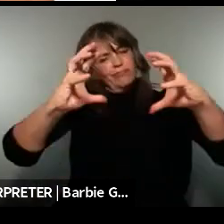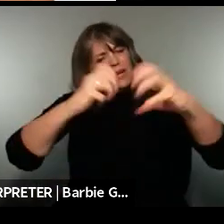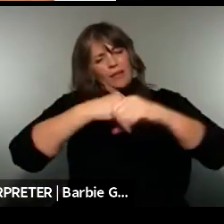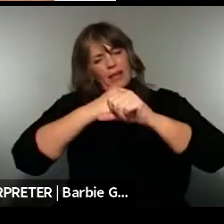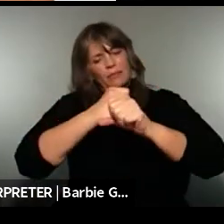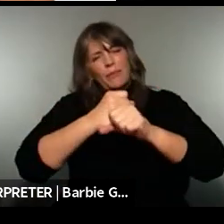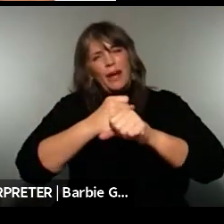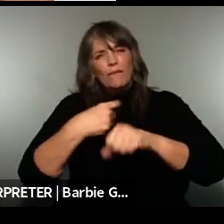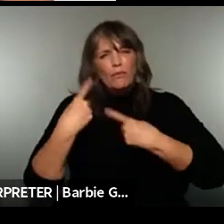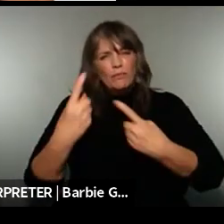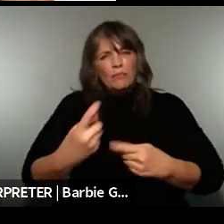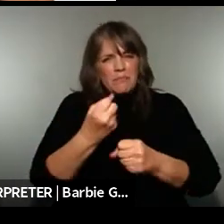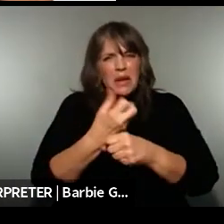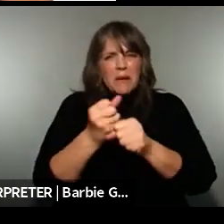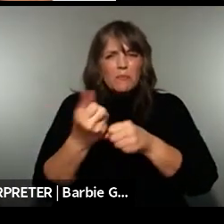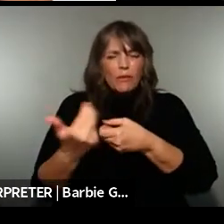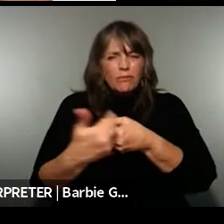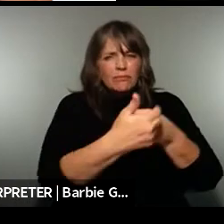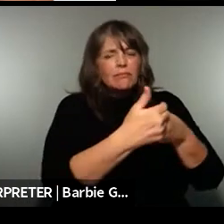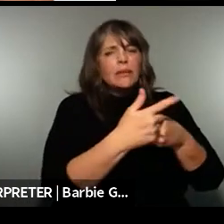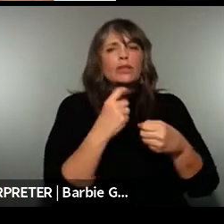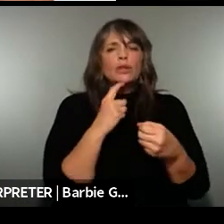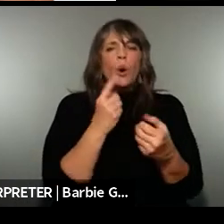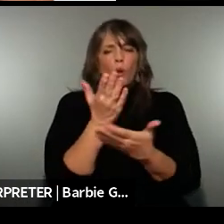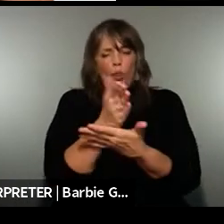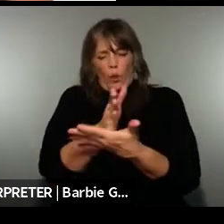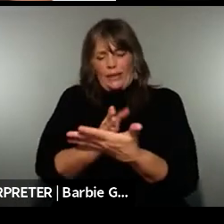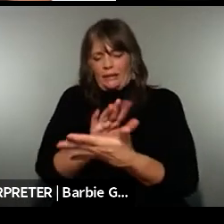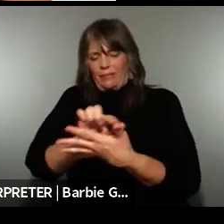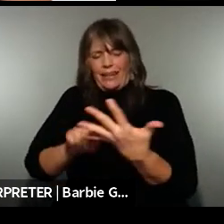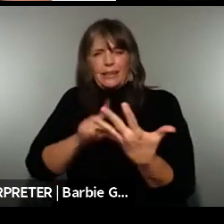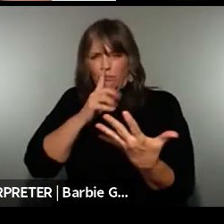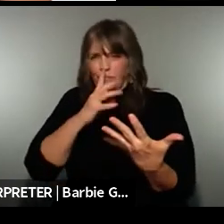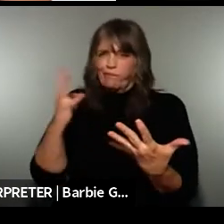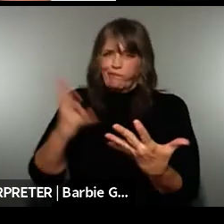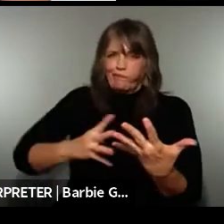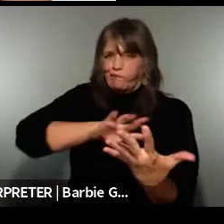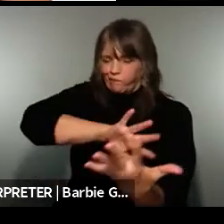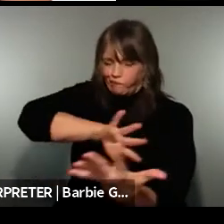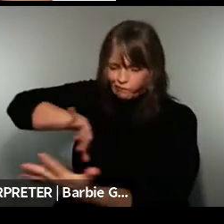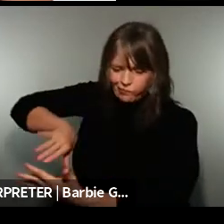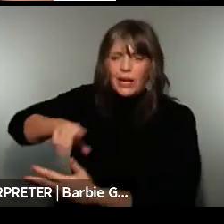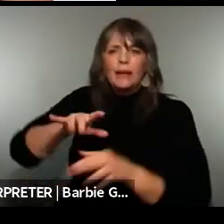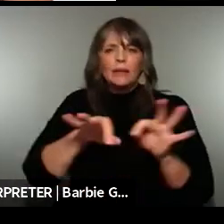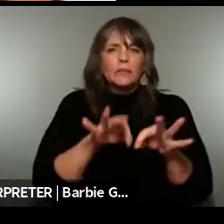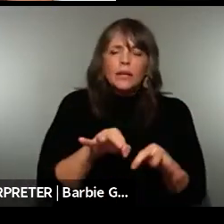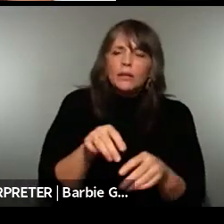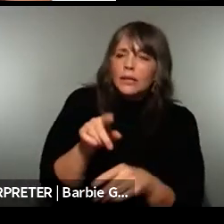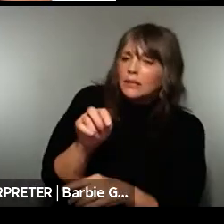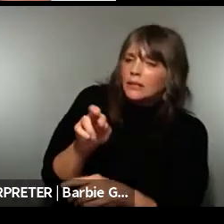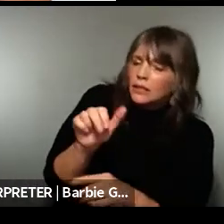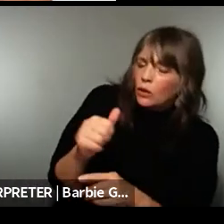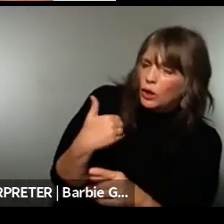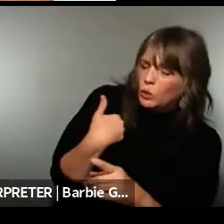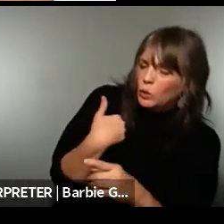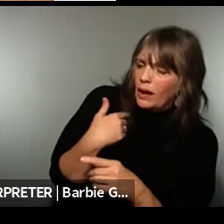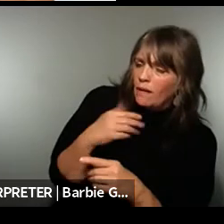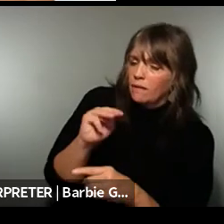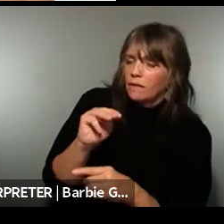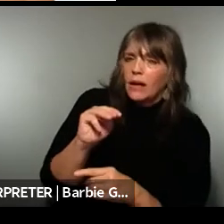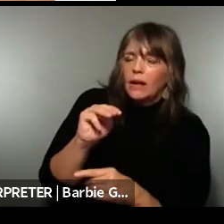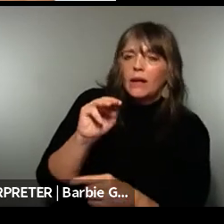for right now. But Tara, do you have a link to the Movement Generation Just Transition zine?